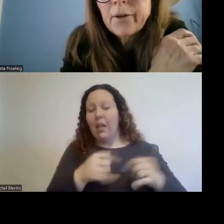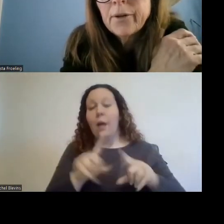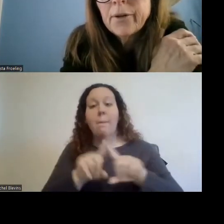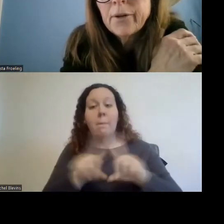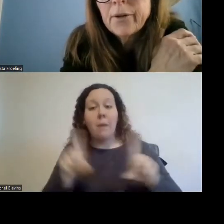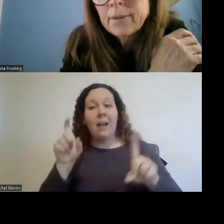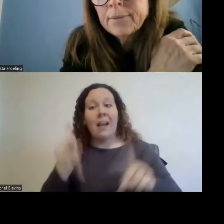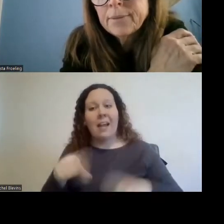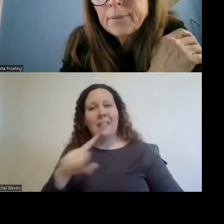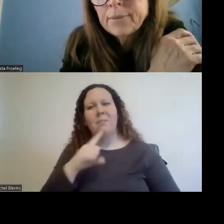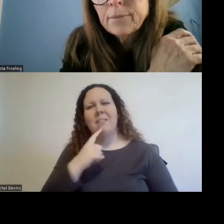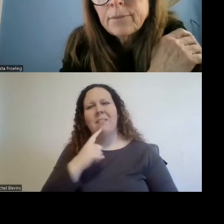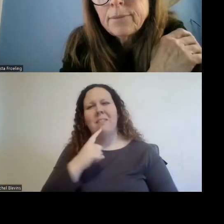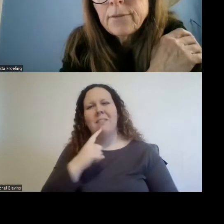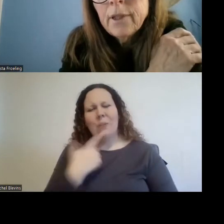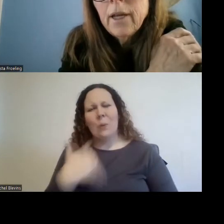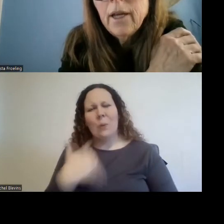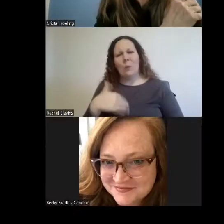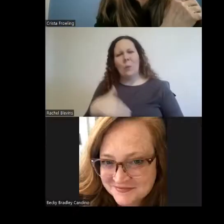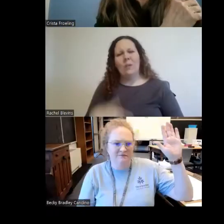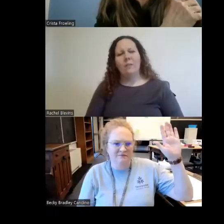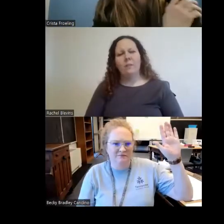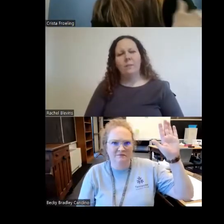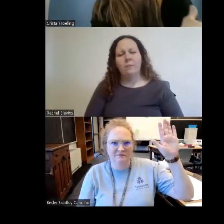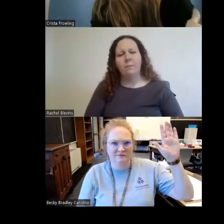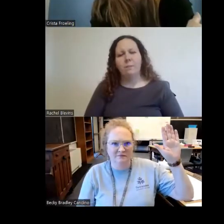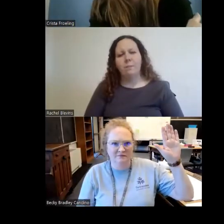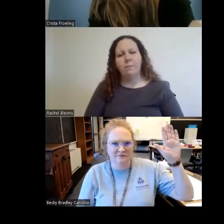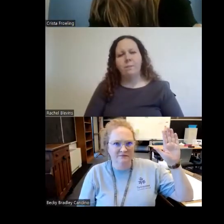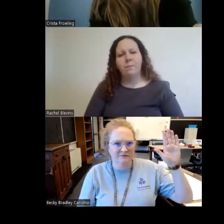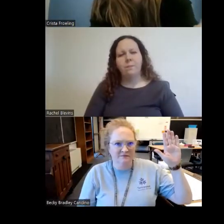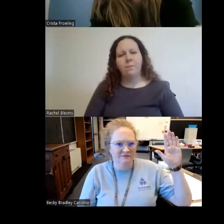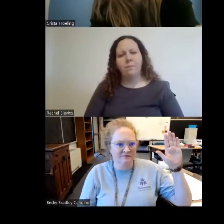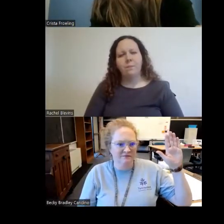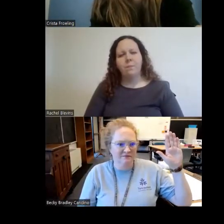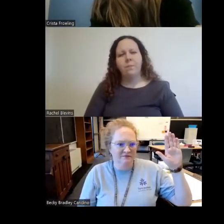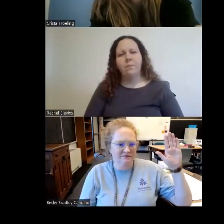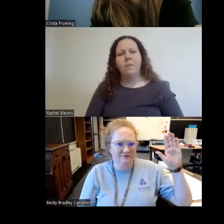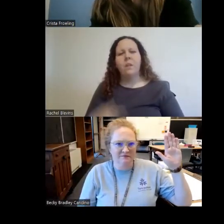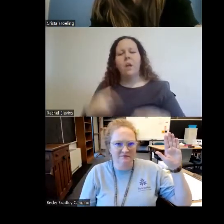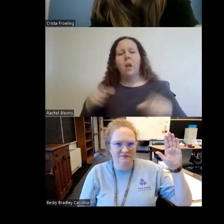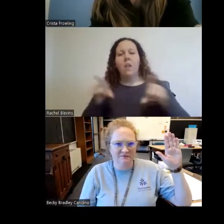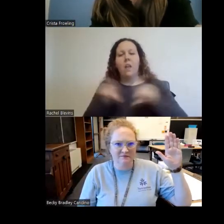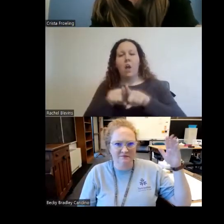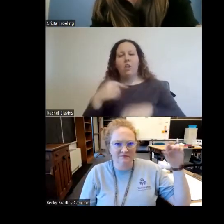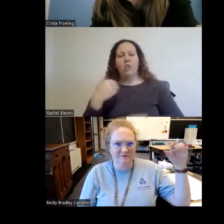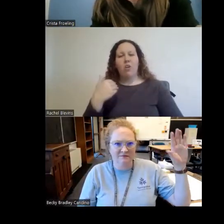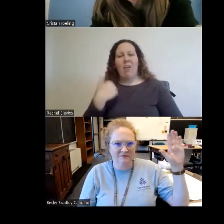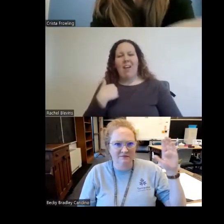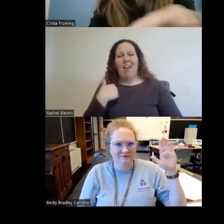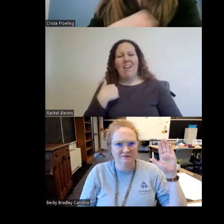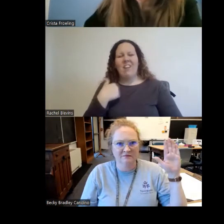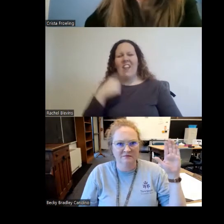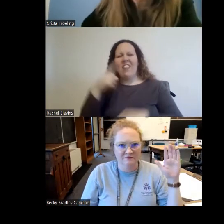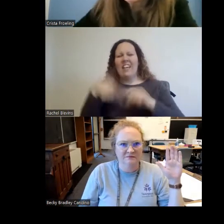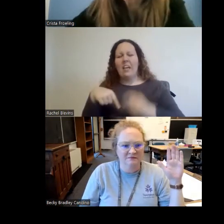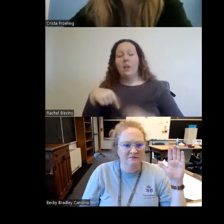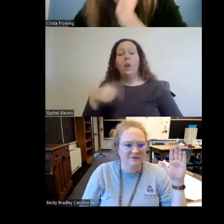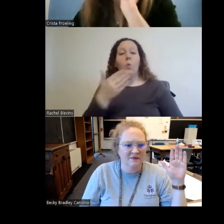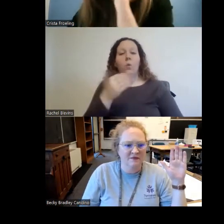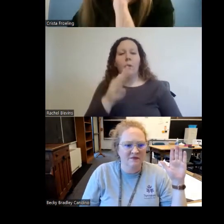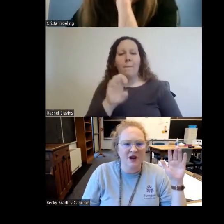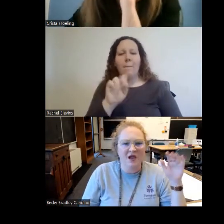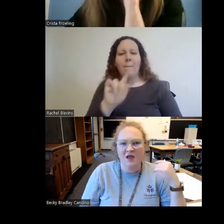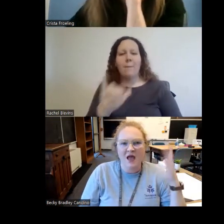taken seriously. They also have, they won't be able to localize. Oh, go ahead, Becky, I'm